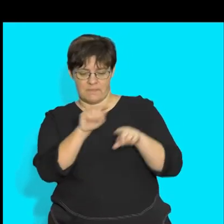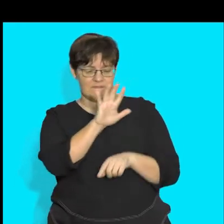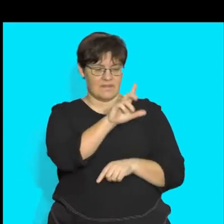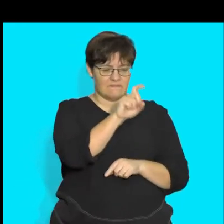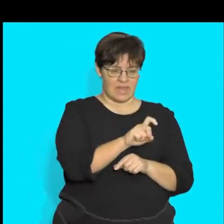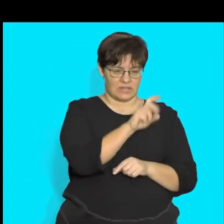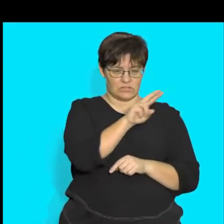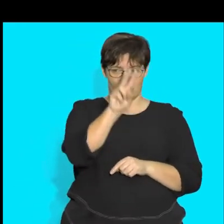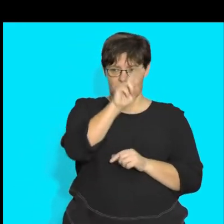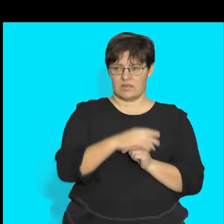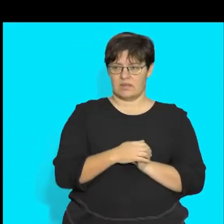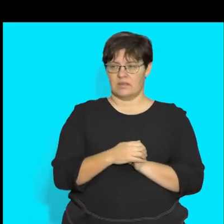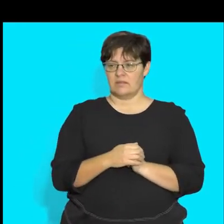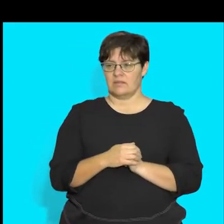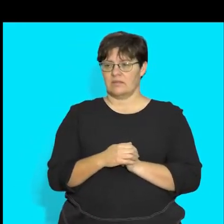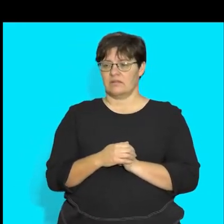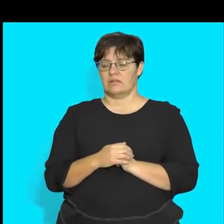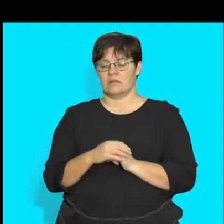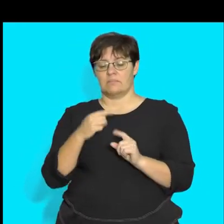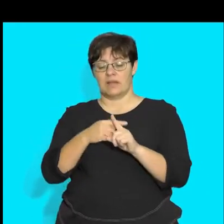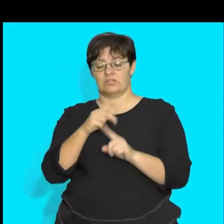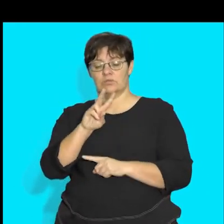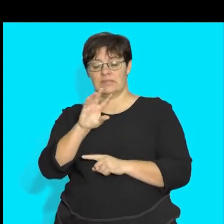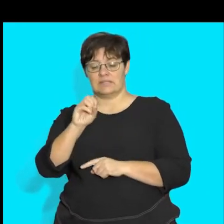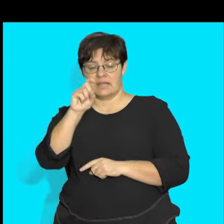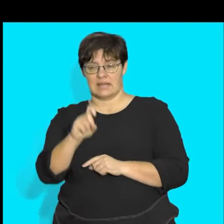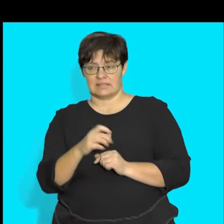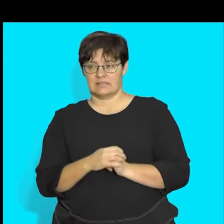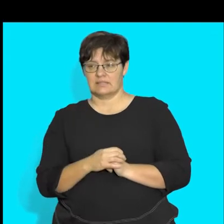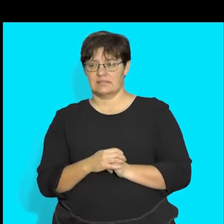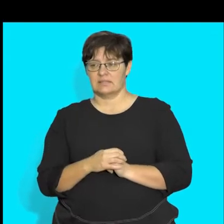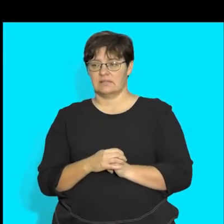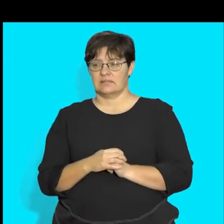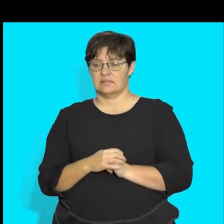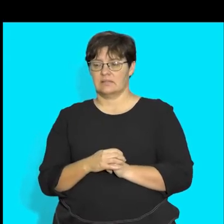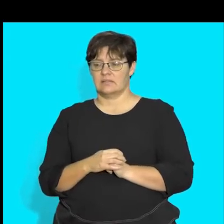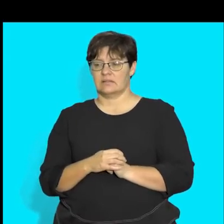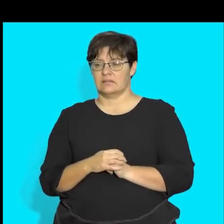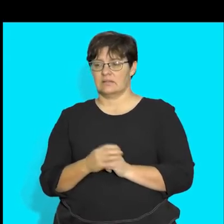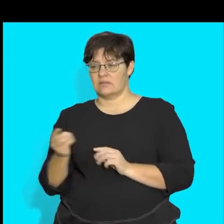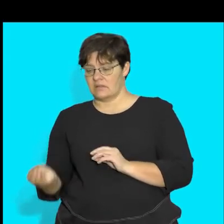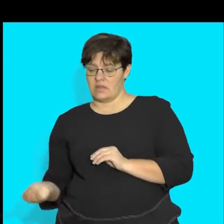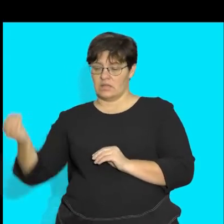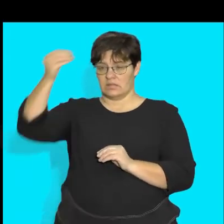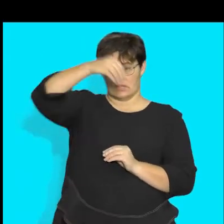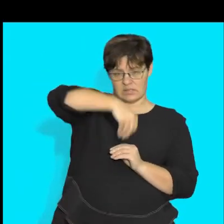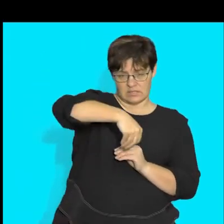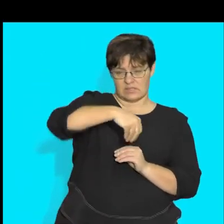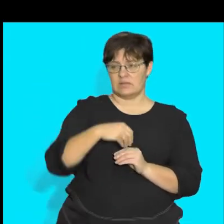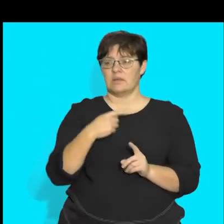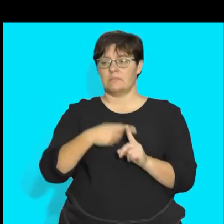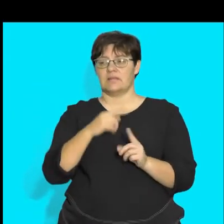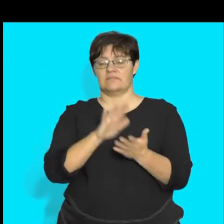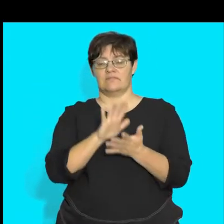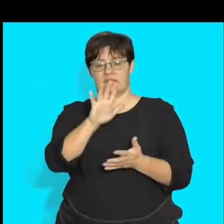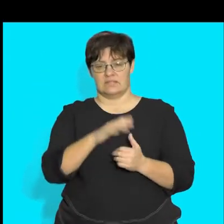to get 5x squared. That's going to give me plus 20x I'm going to take that 10 to the other side,